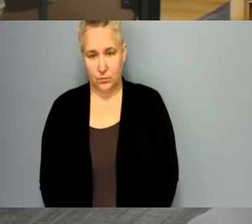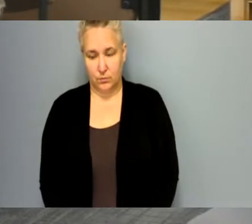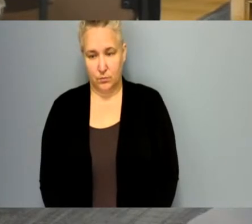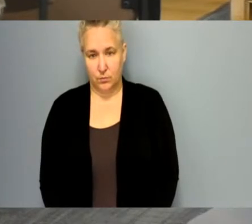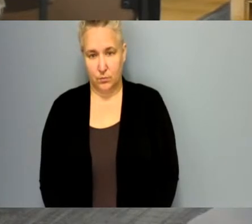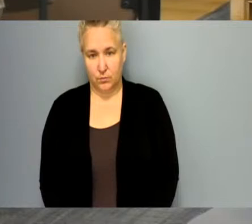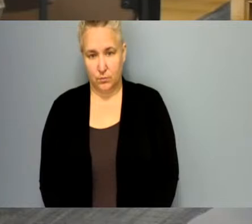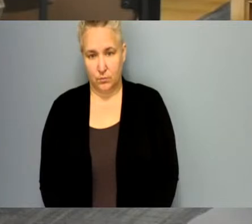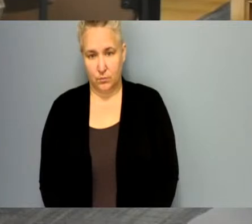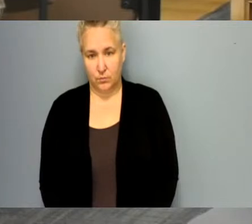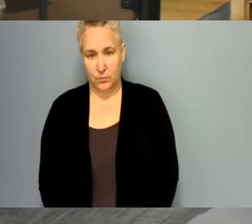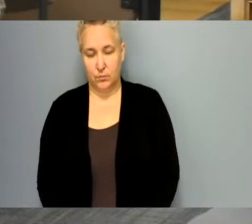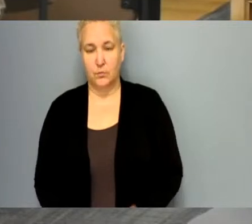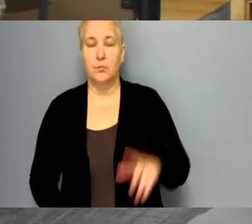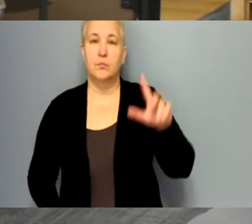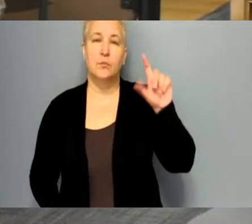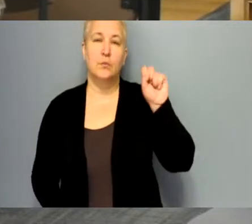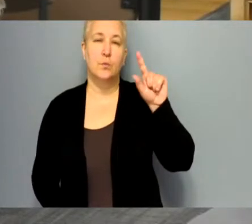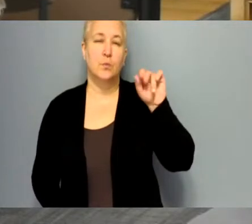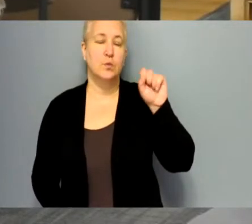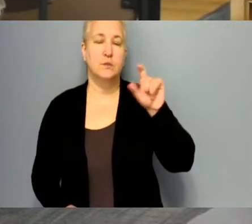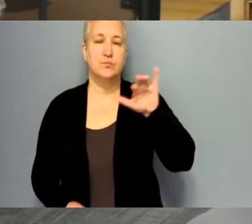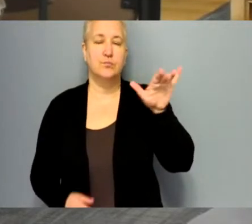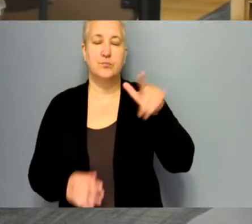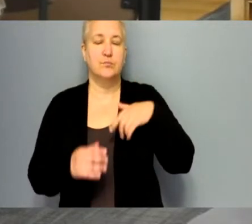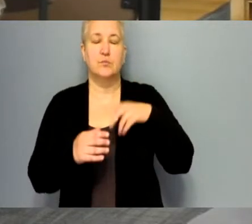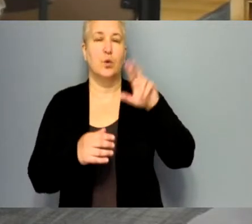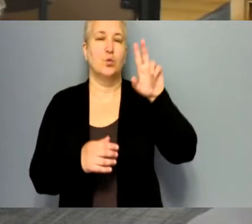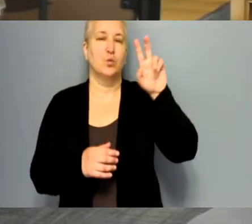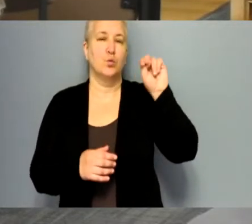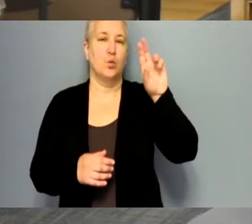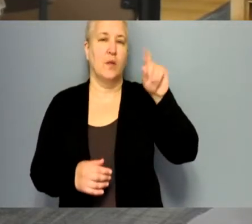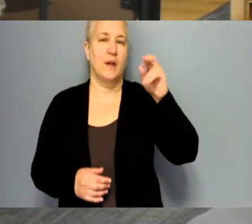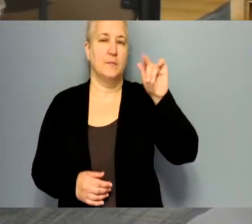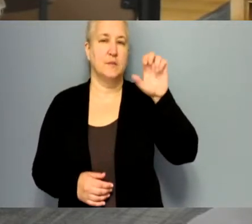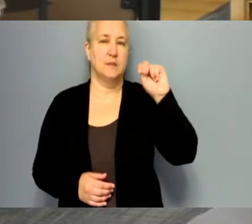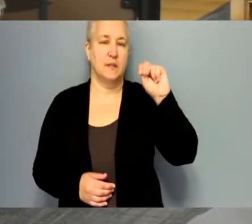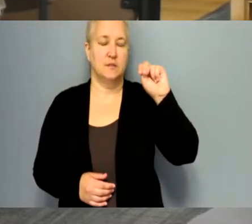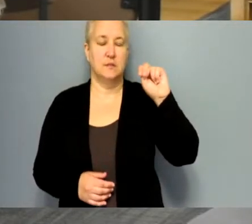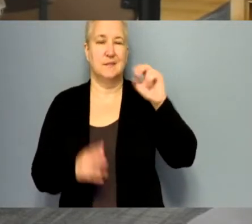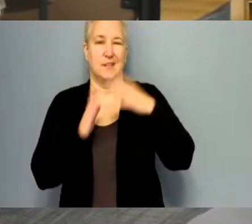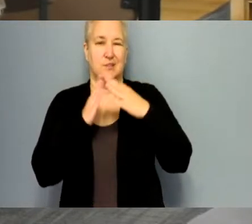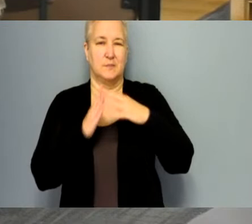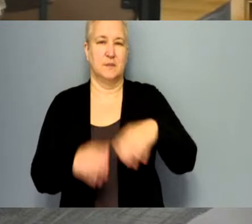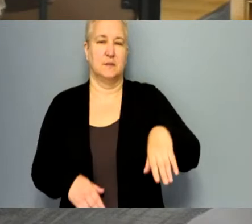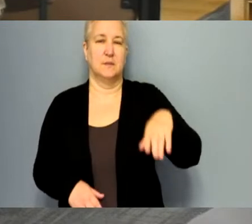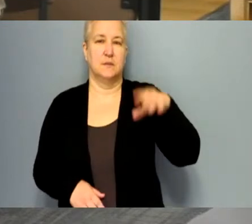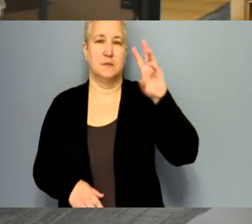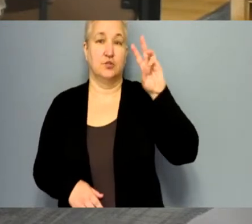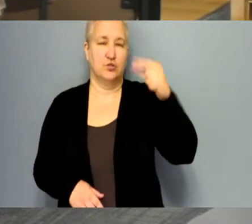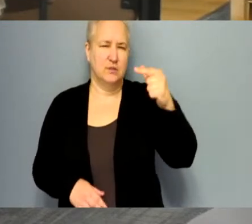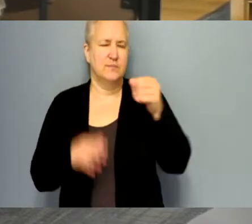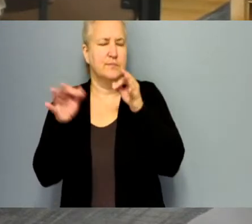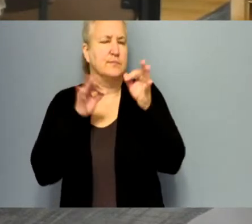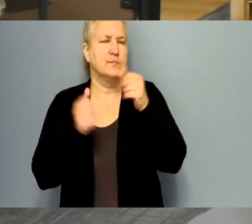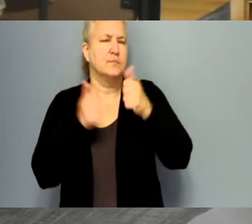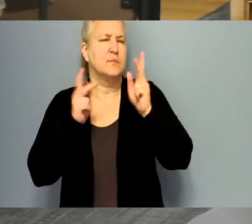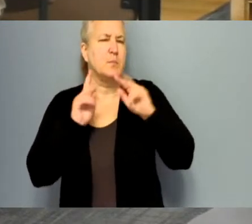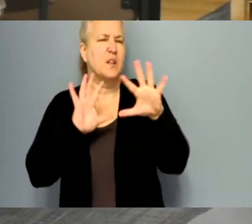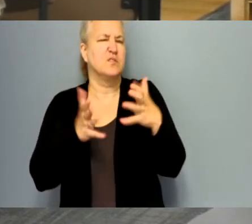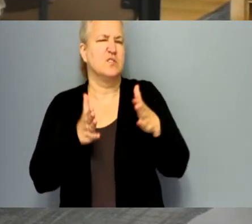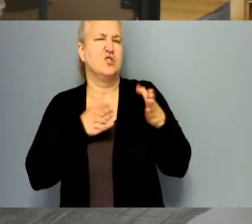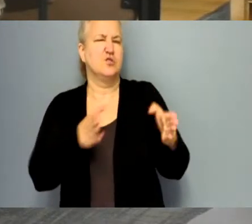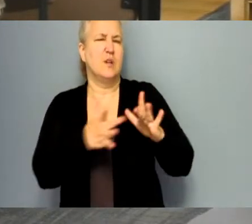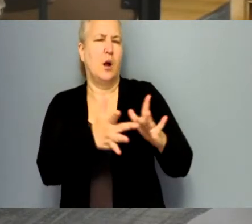Liz Youst, Northampton Township. 7G, please explain specifically what population this street